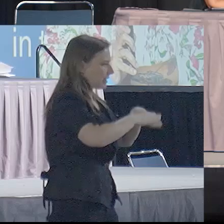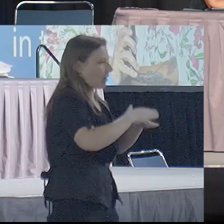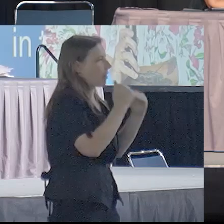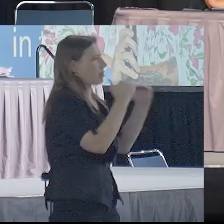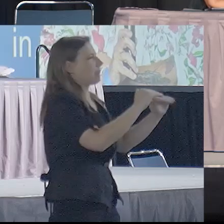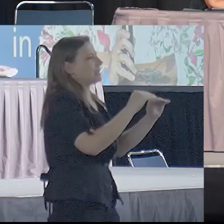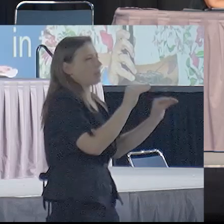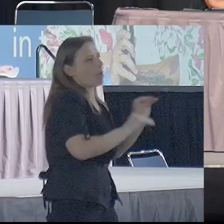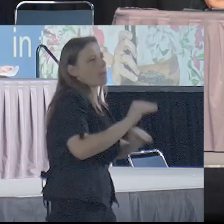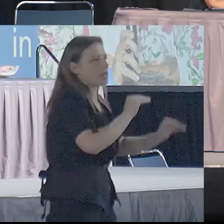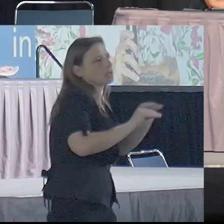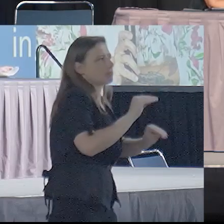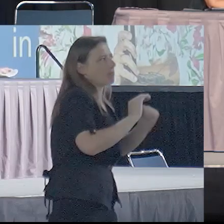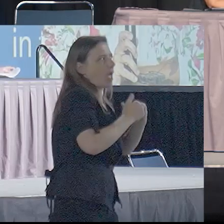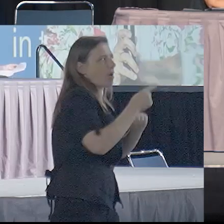mobility